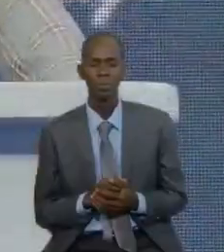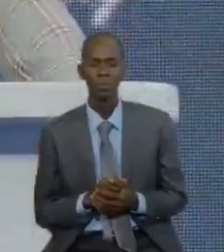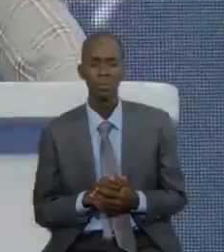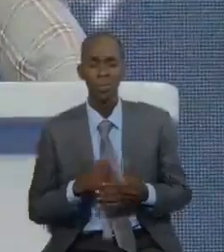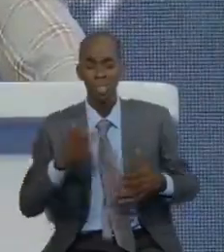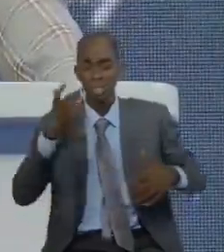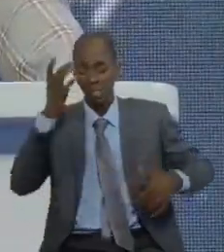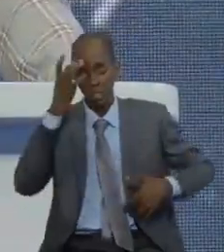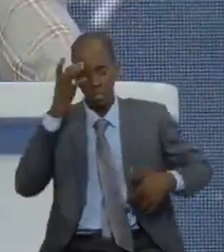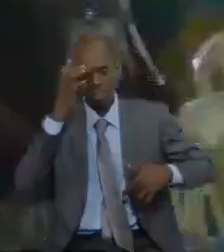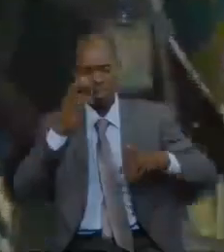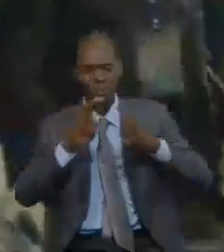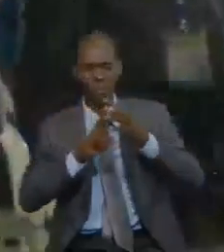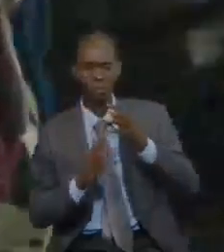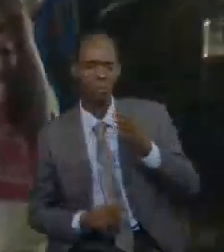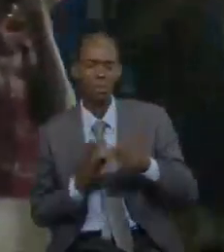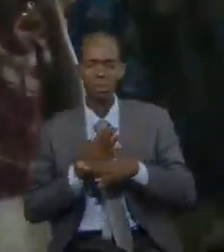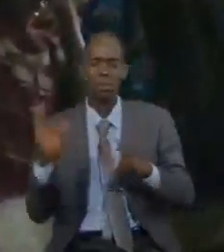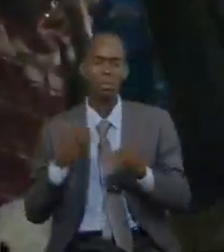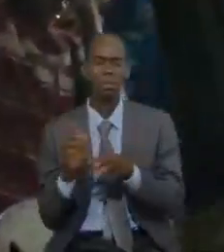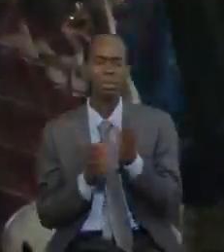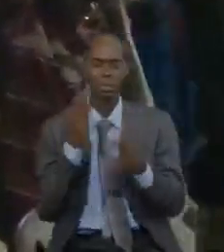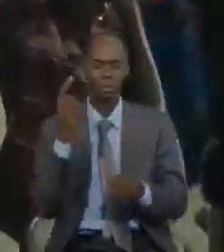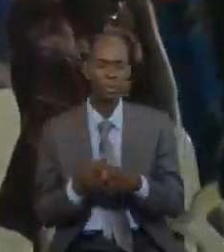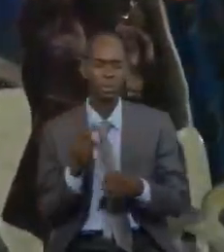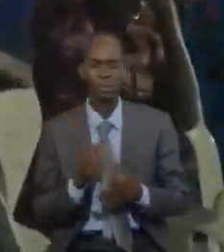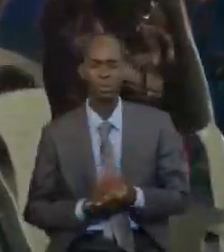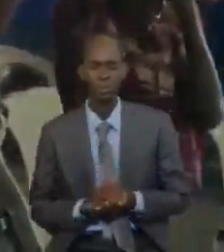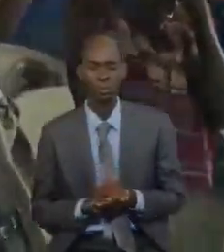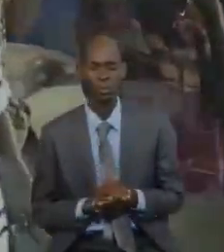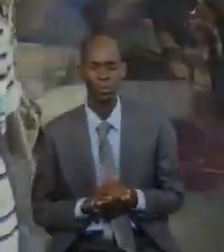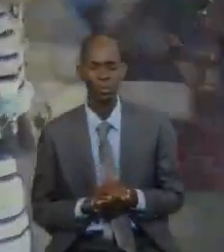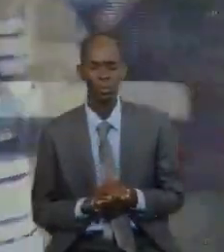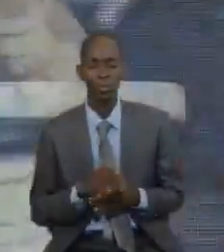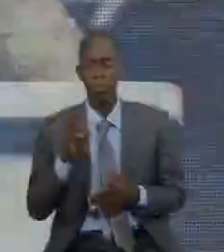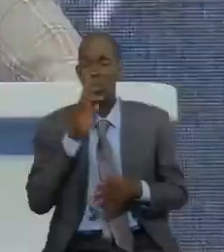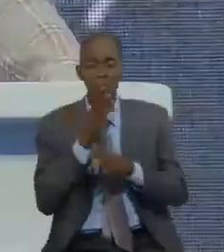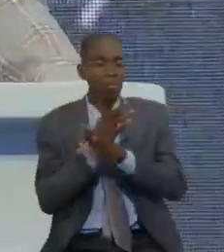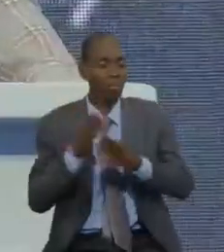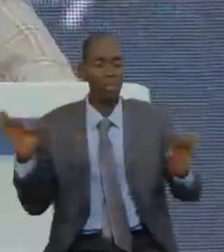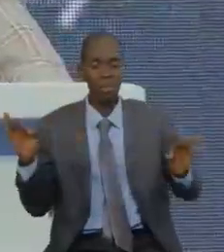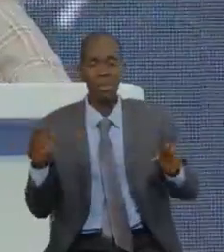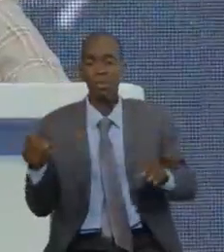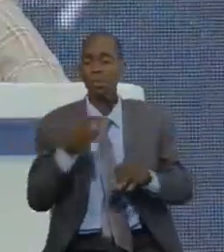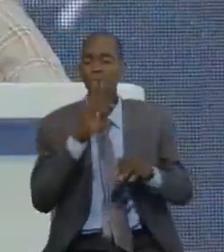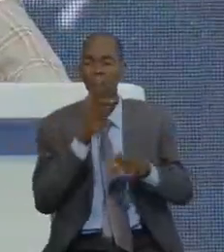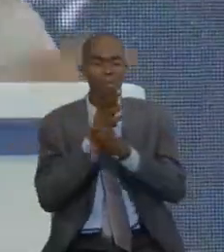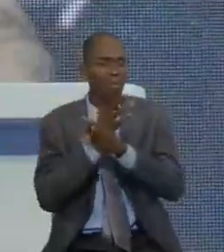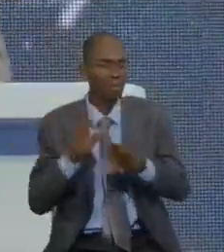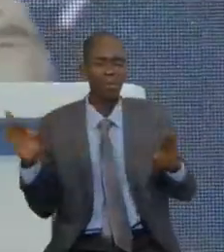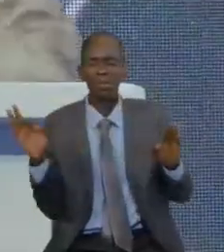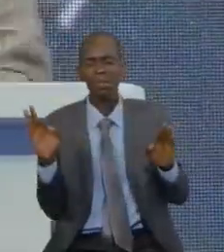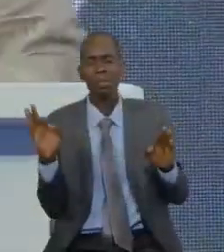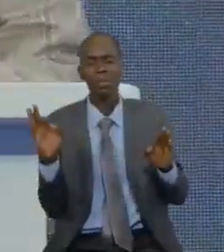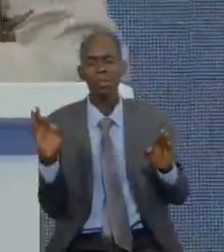Sickness vanish away in Jesus' name. You are free. You are free.